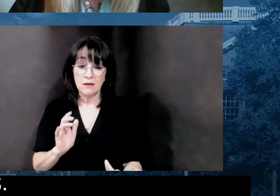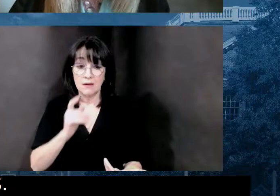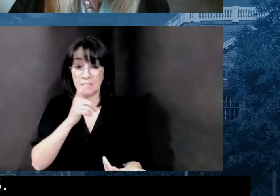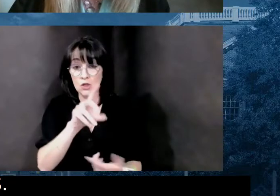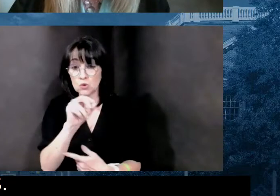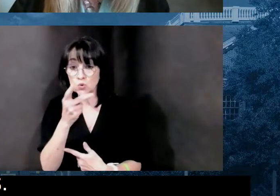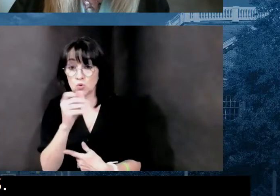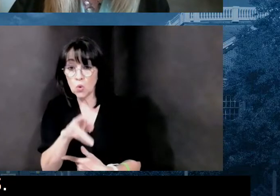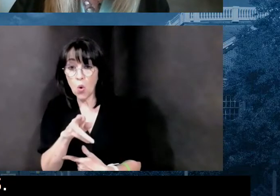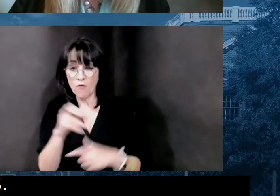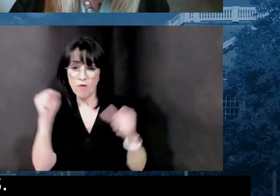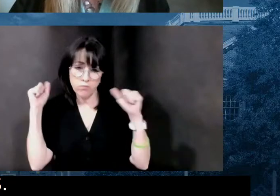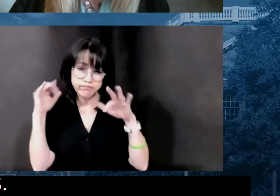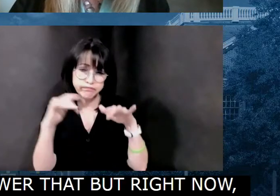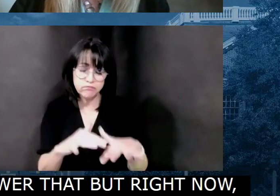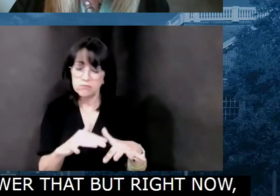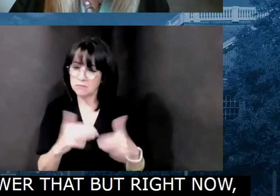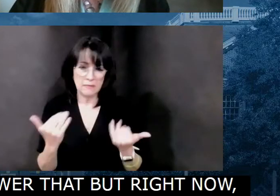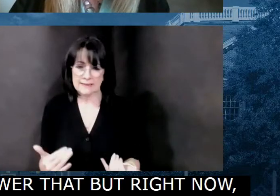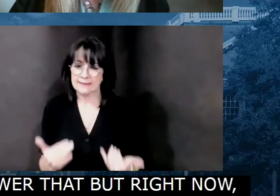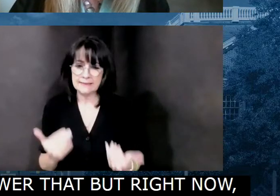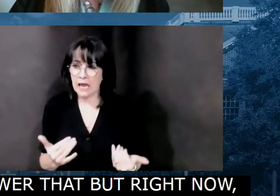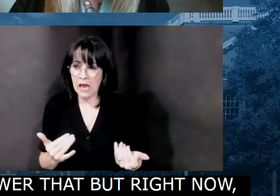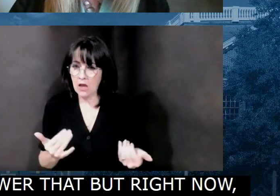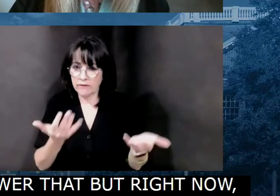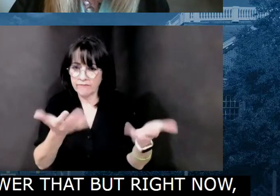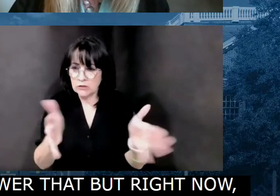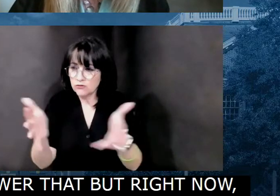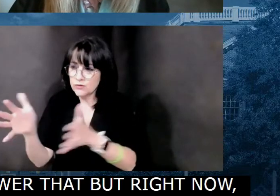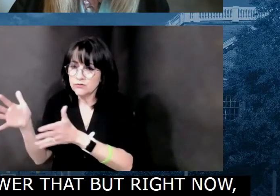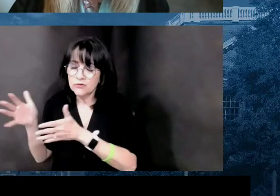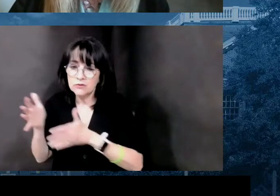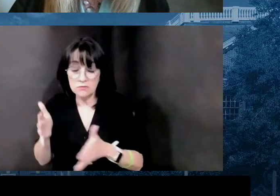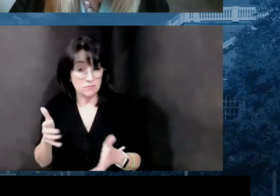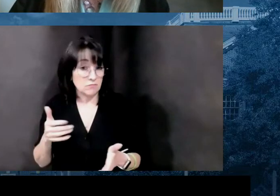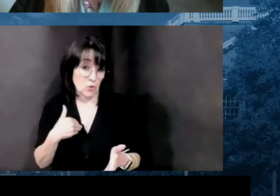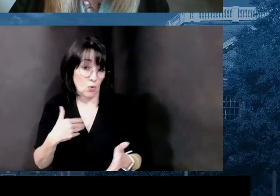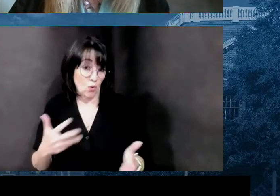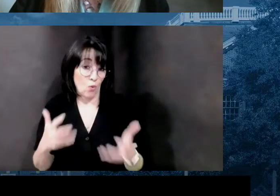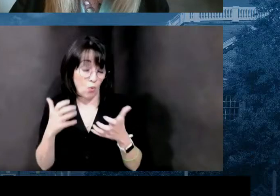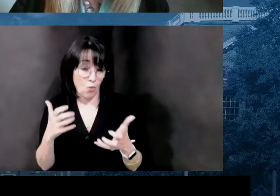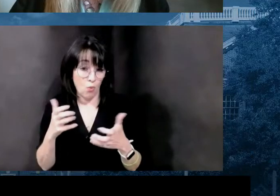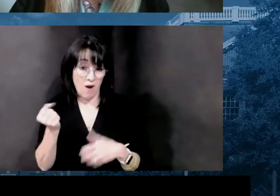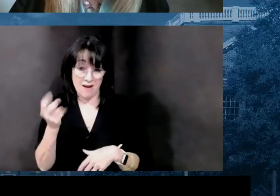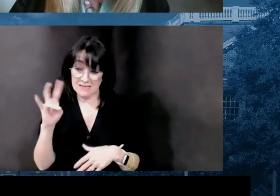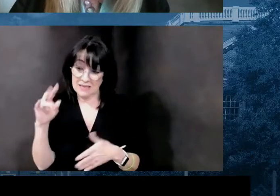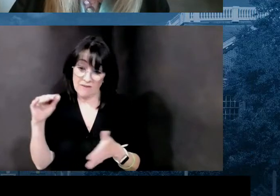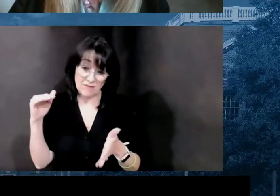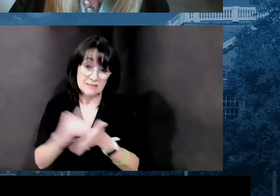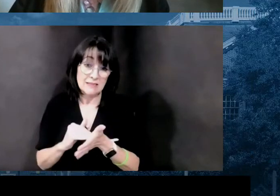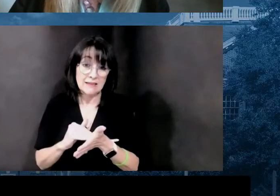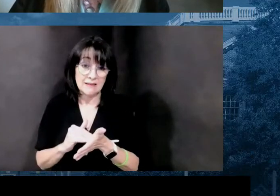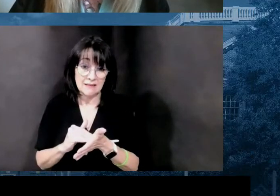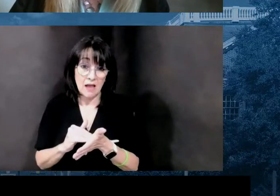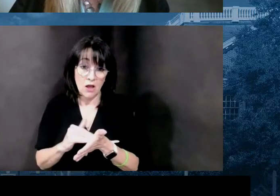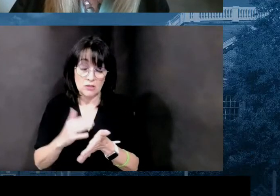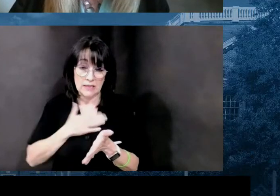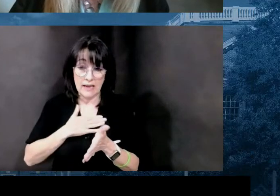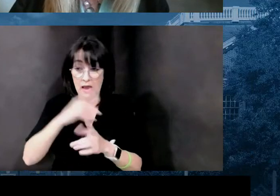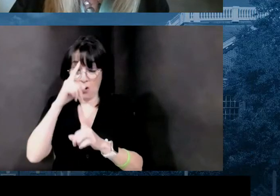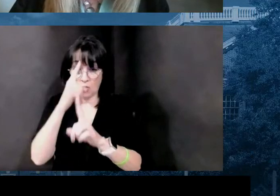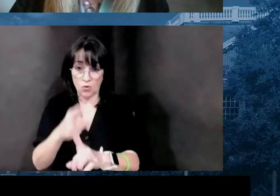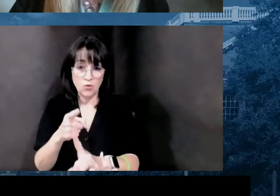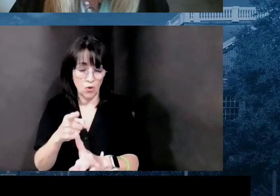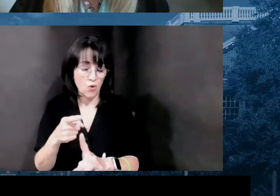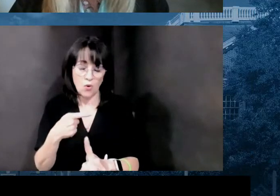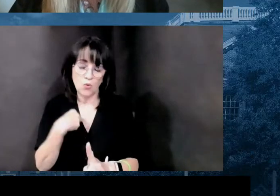hit that 70% mark. We'd love to be able to do a few more days out at the Speedway and get them. But right now, we know we have